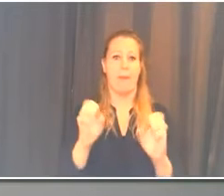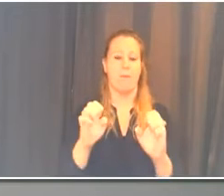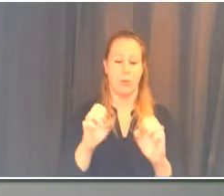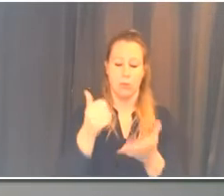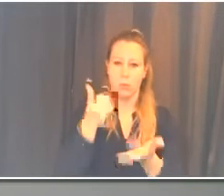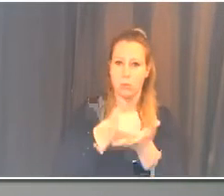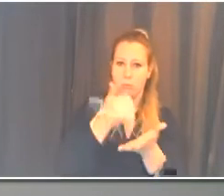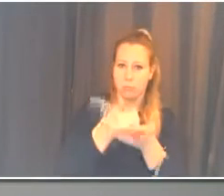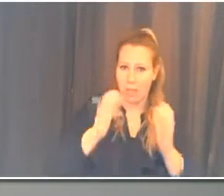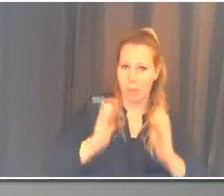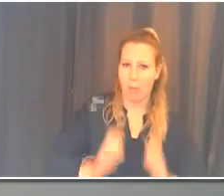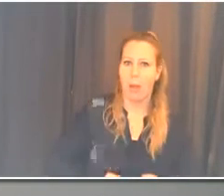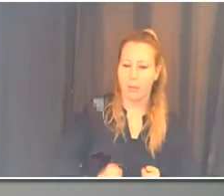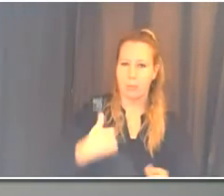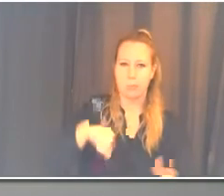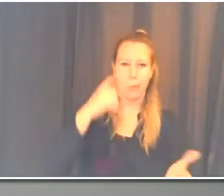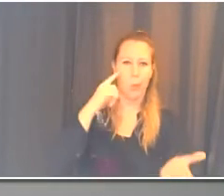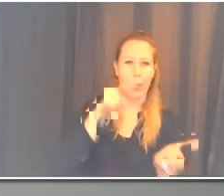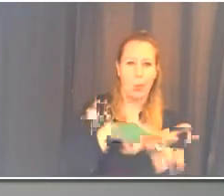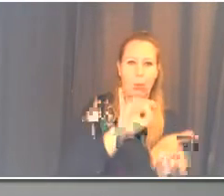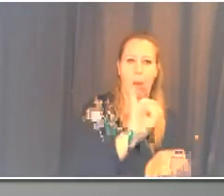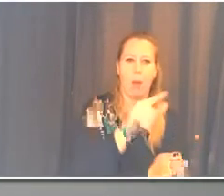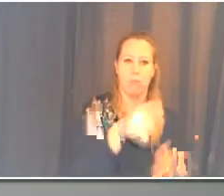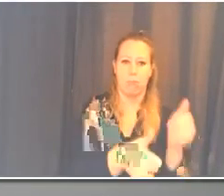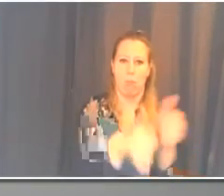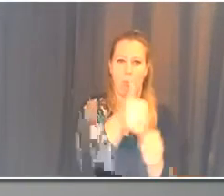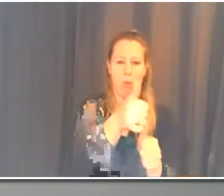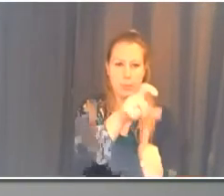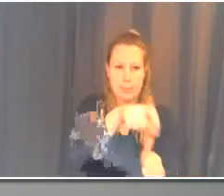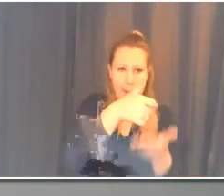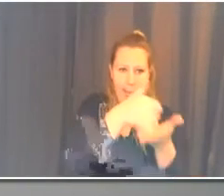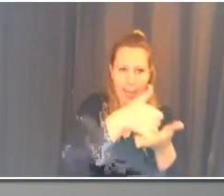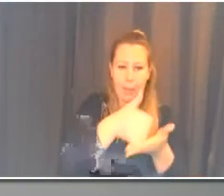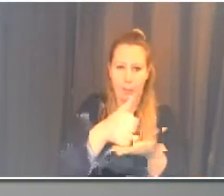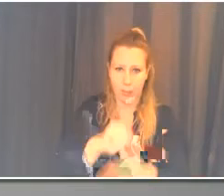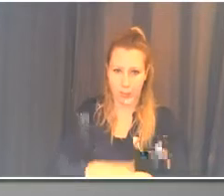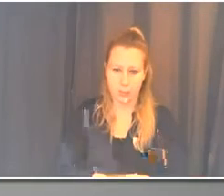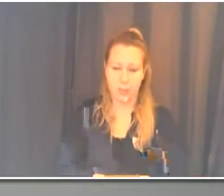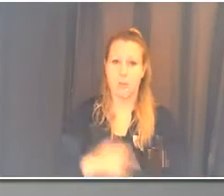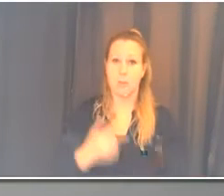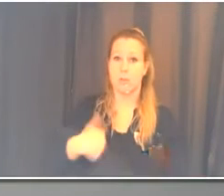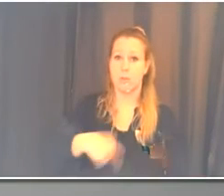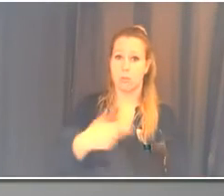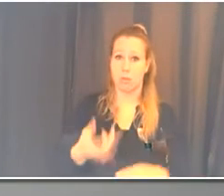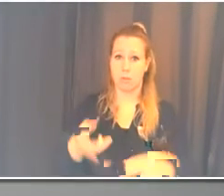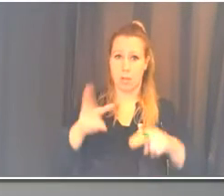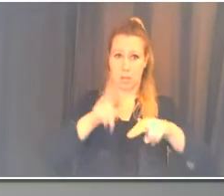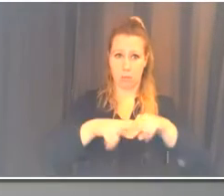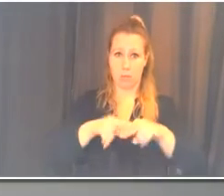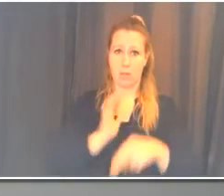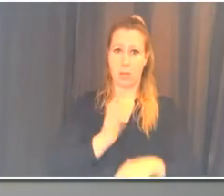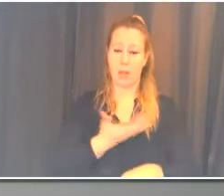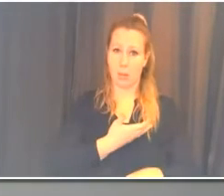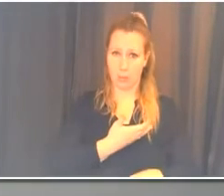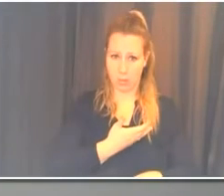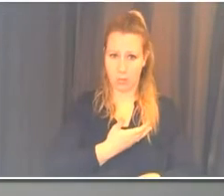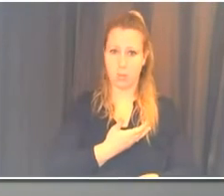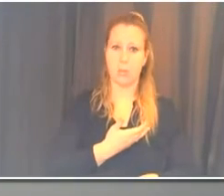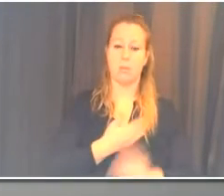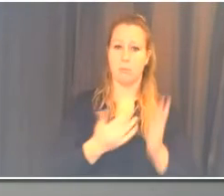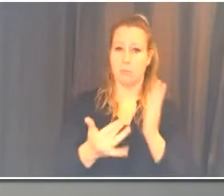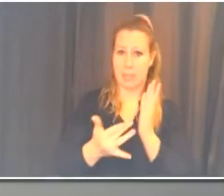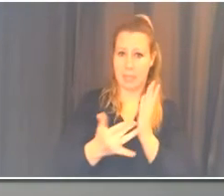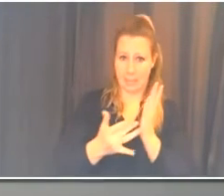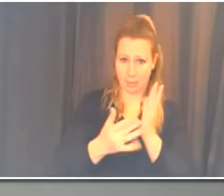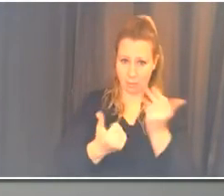navigating the virtual courts and keeping up to dat on issues within Immigration Court and with USCIS